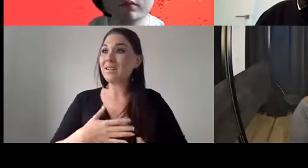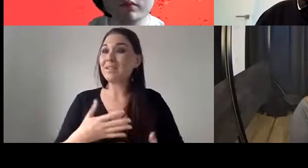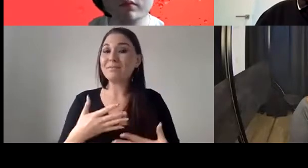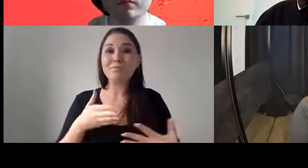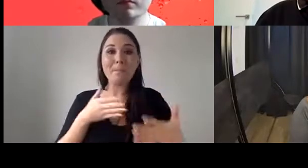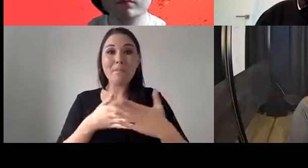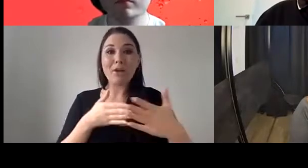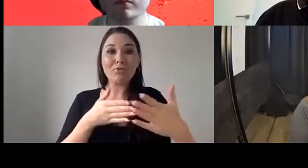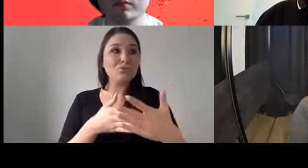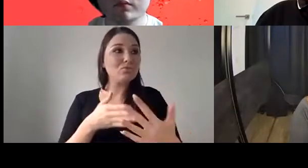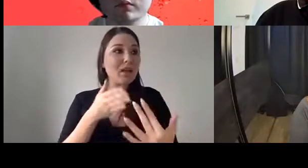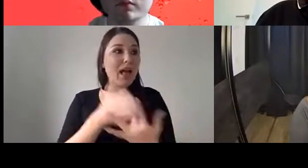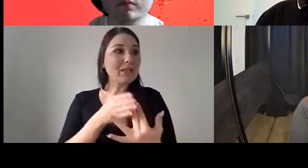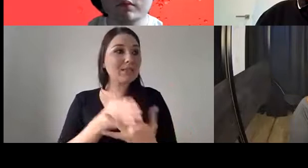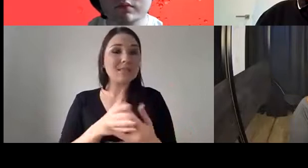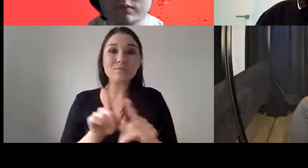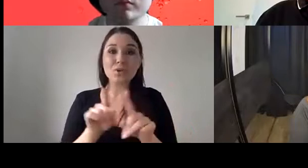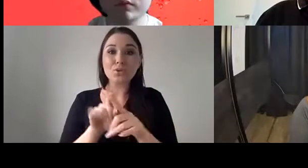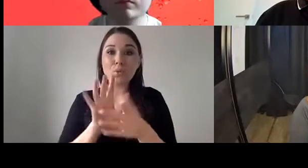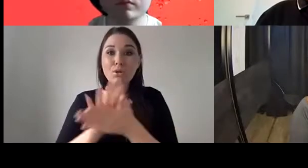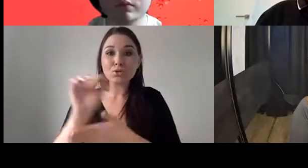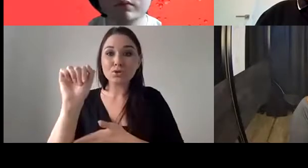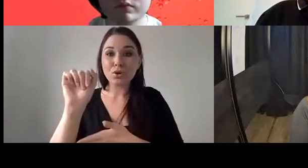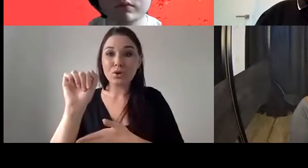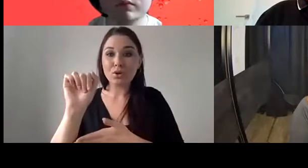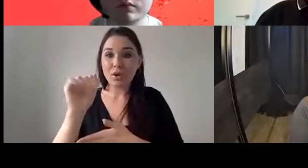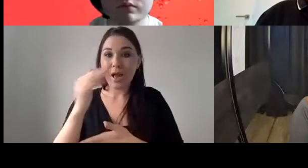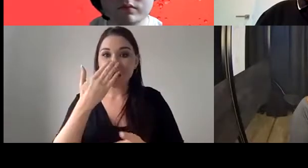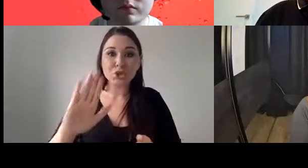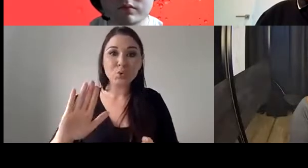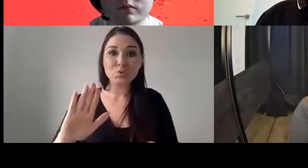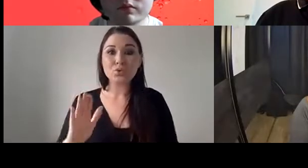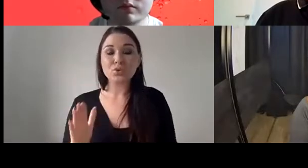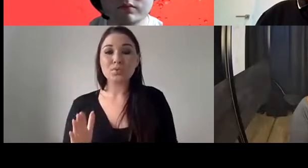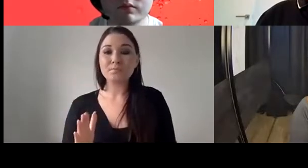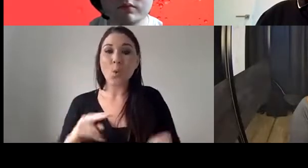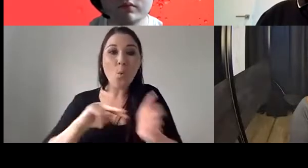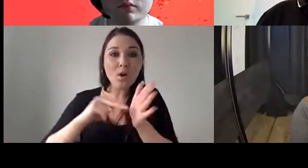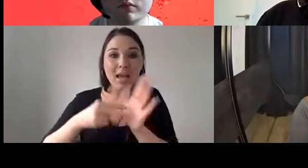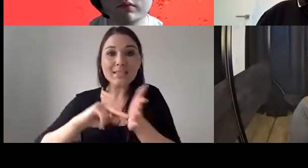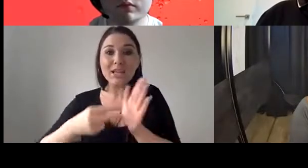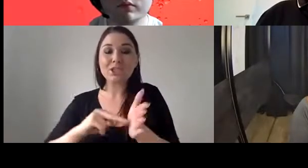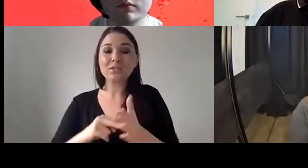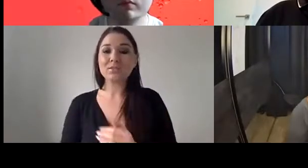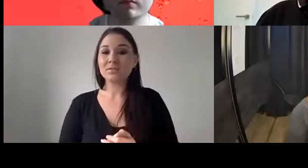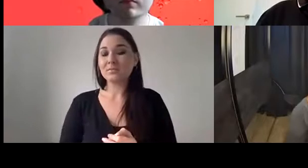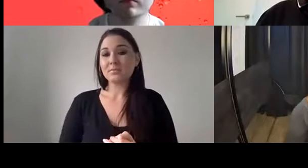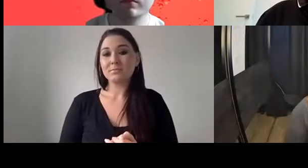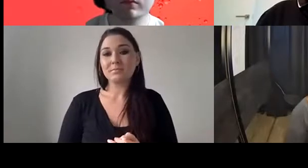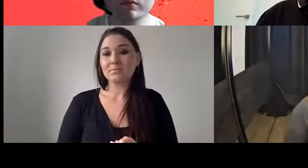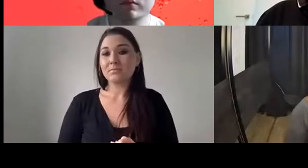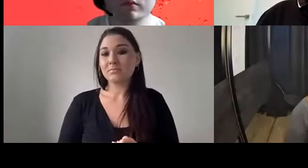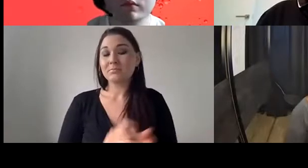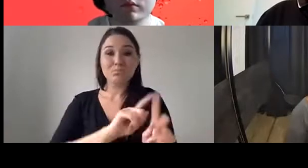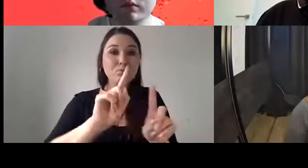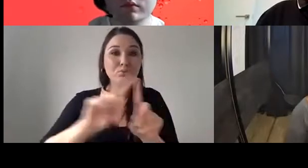so on, but also the cultural barriers as well, whether they're attitudes or whether it's organizational and so on. So